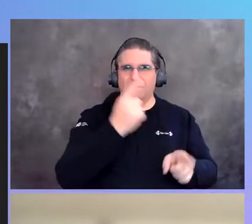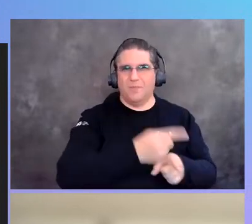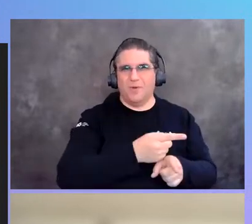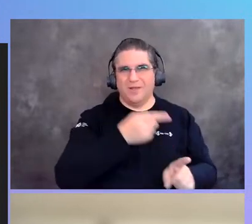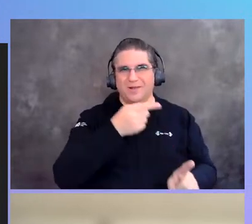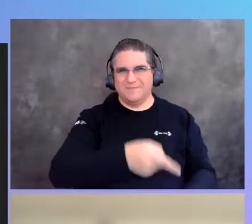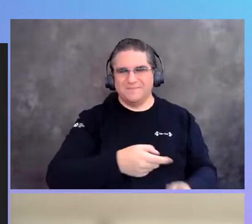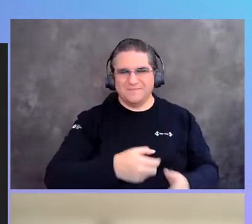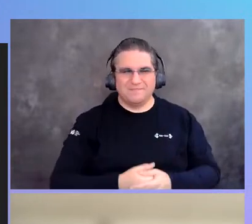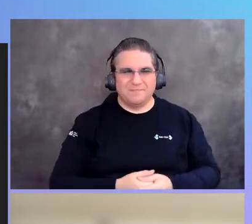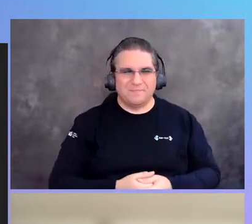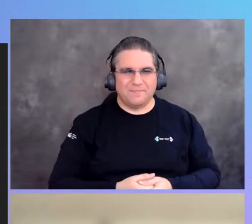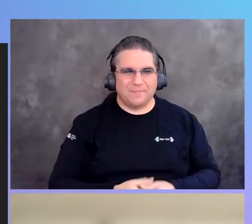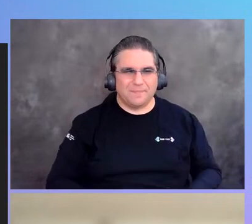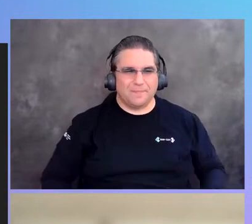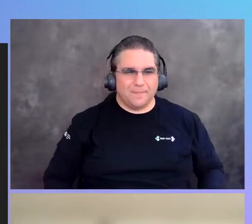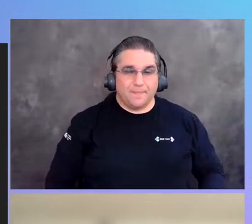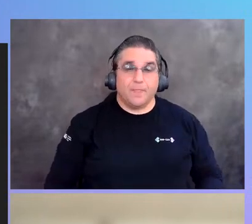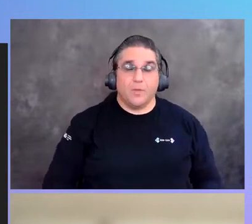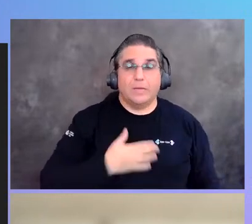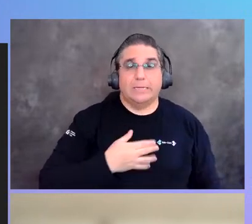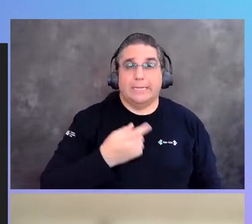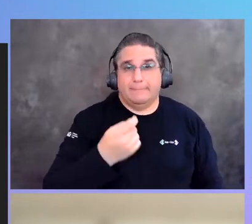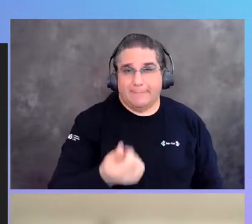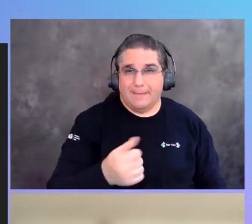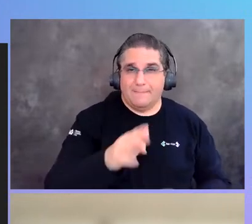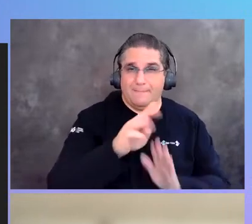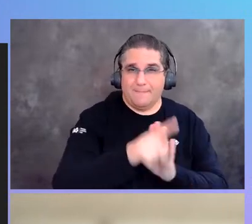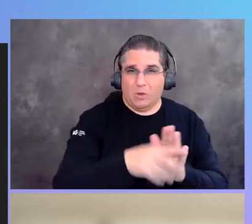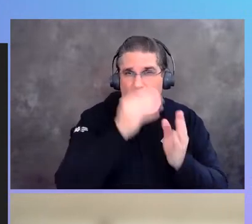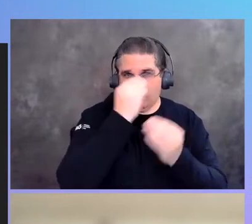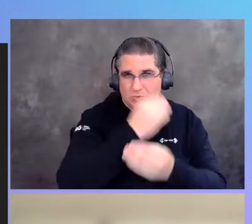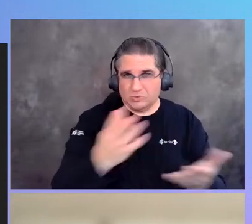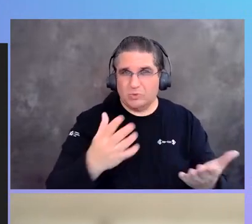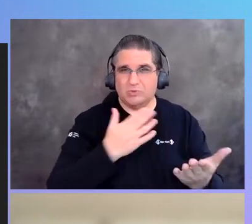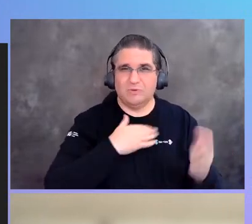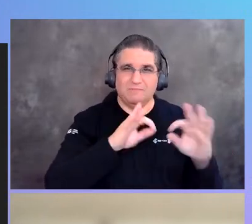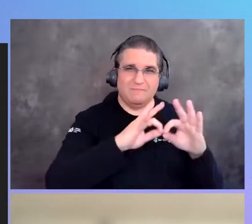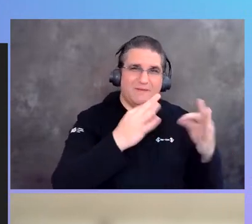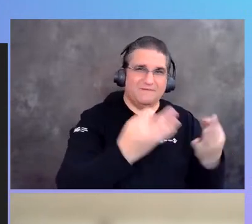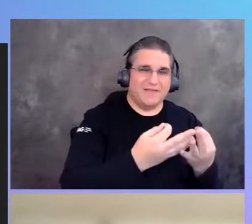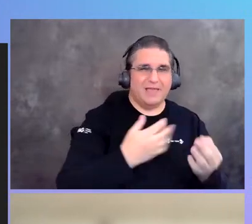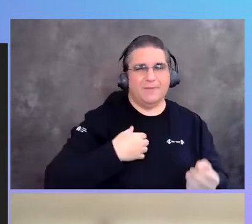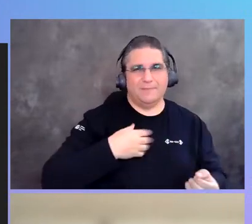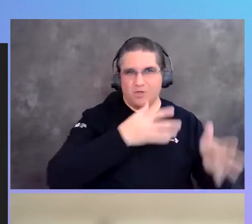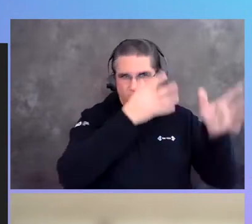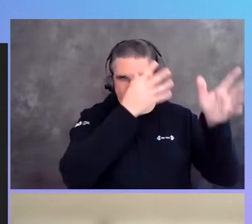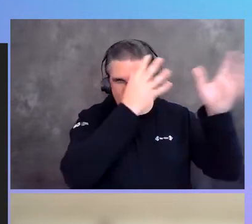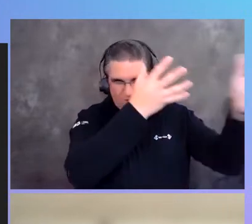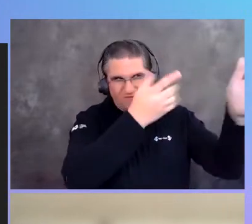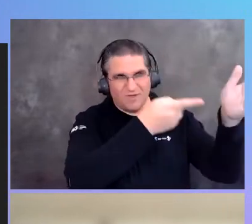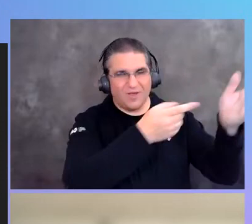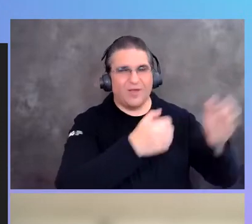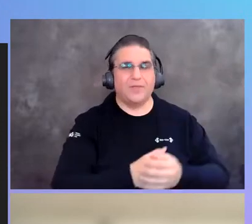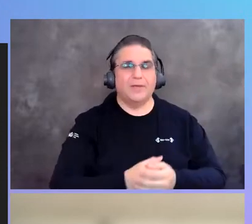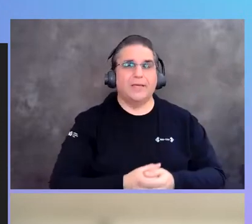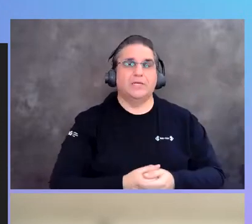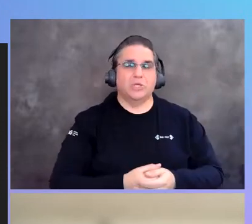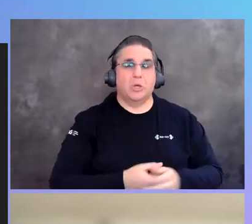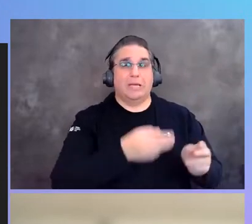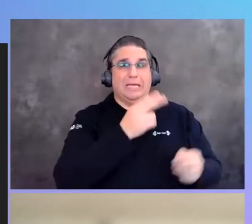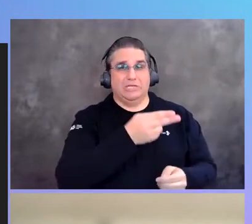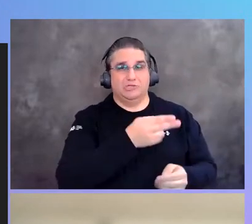that's a little bit of my background, where my grandfather was, where he came from, a little bit of history, and now on to